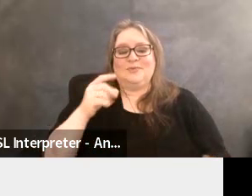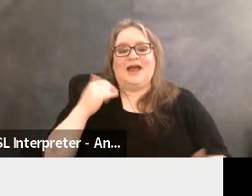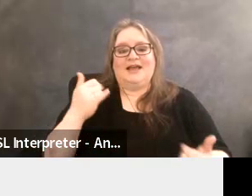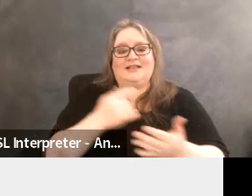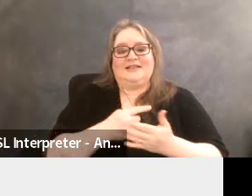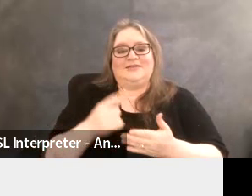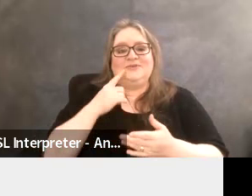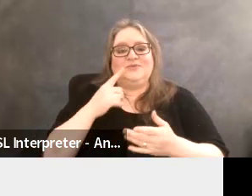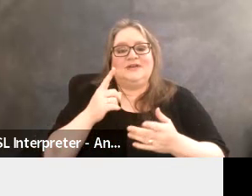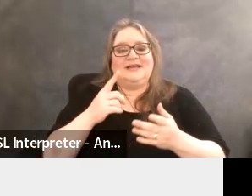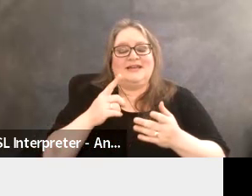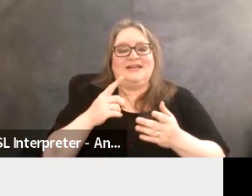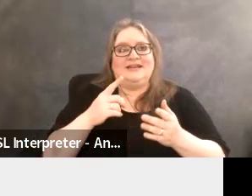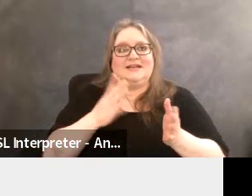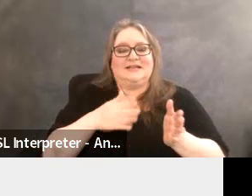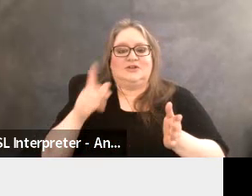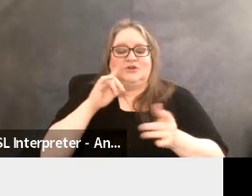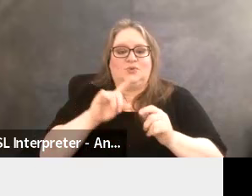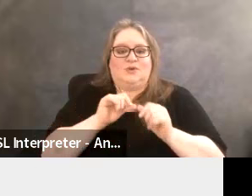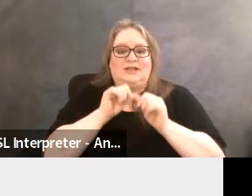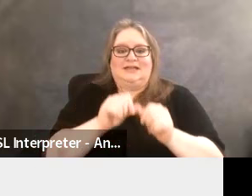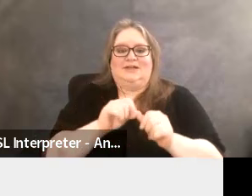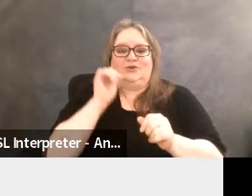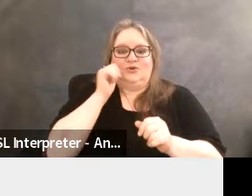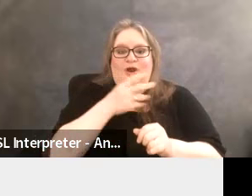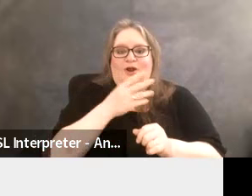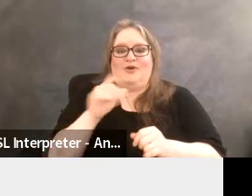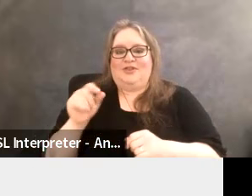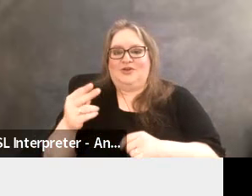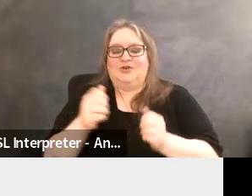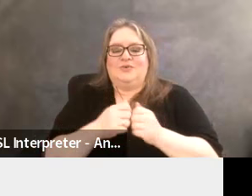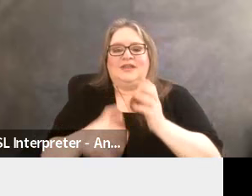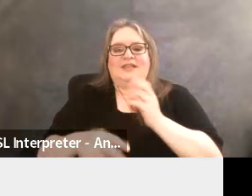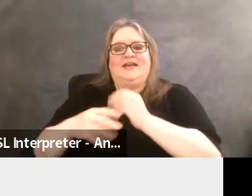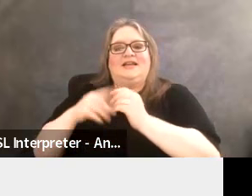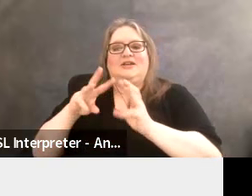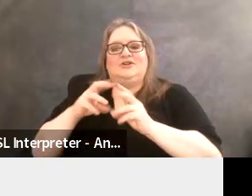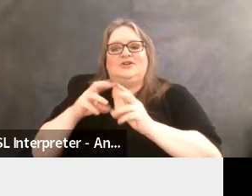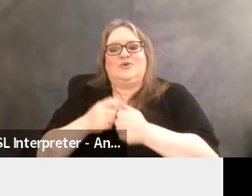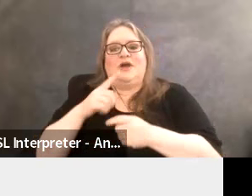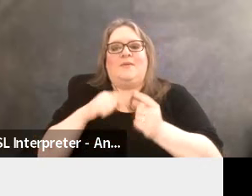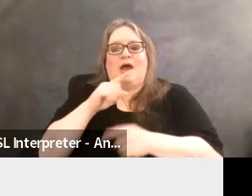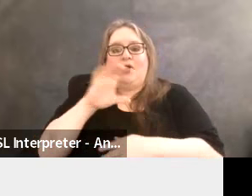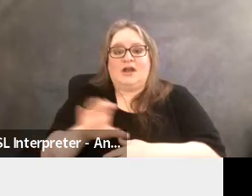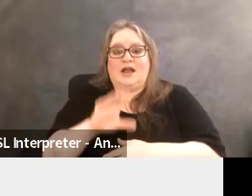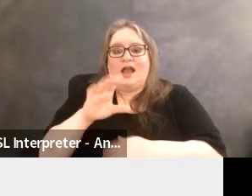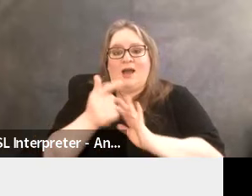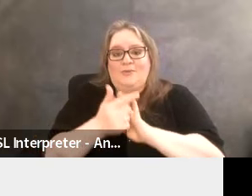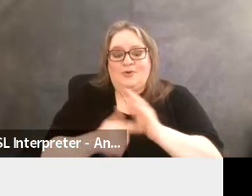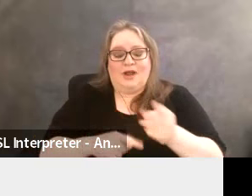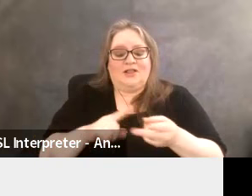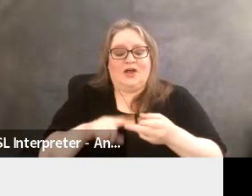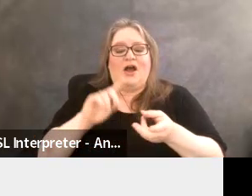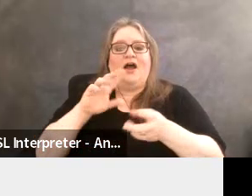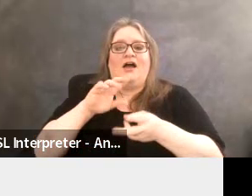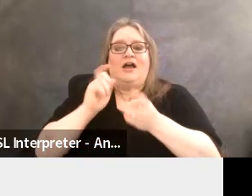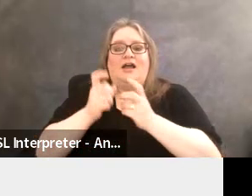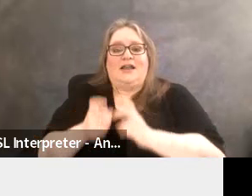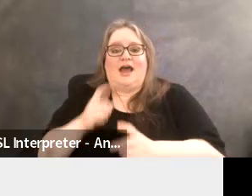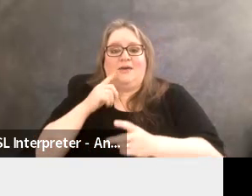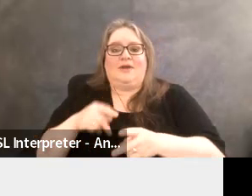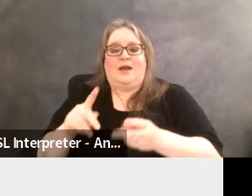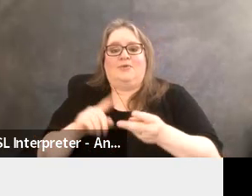series continues tomorrow and Thursday with additional workshops on copyright law, adapting to opportunities, and the challenges of